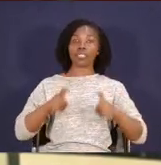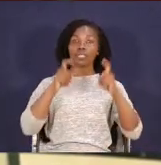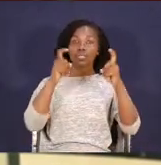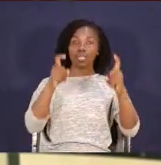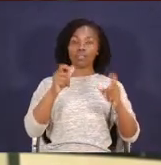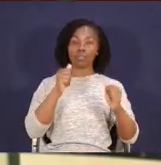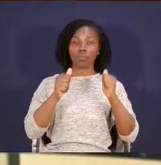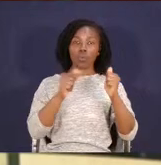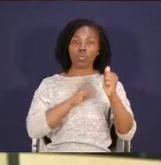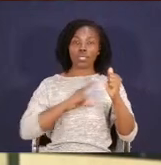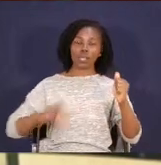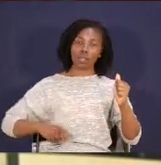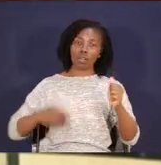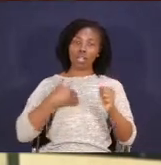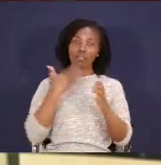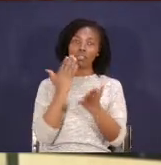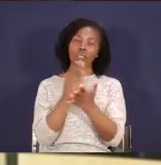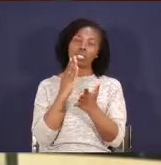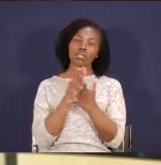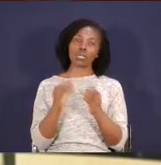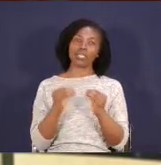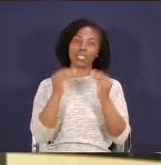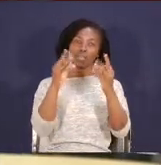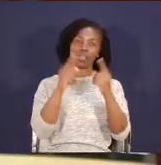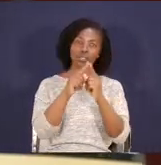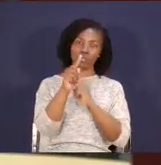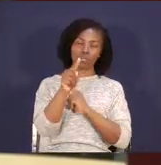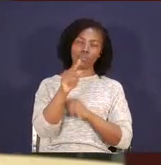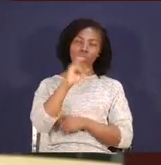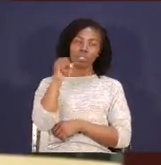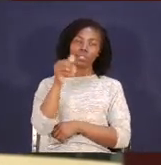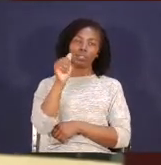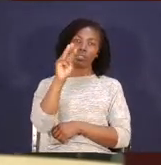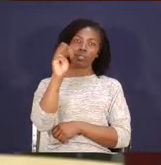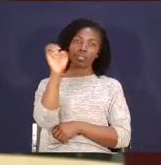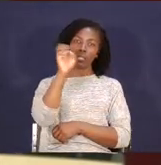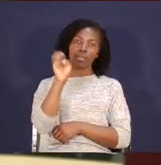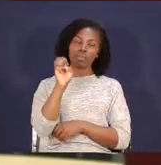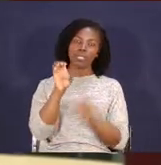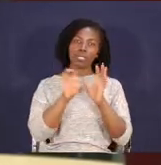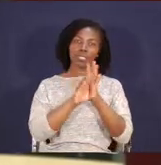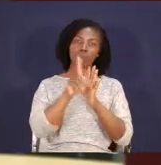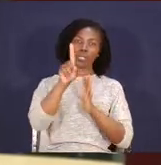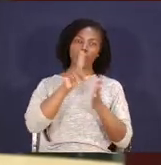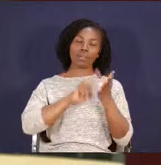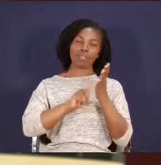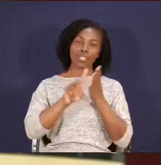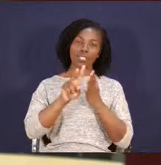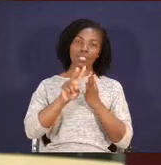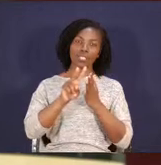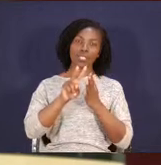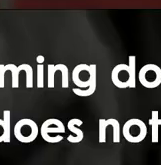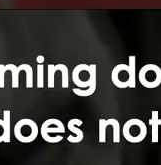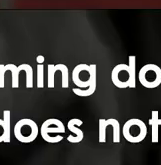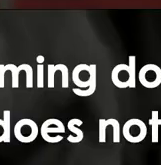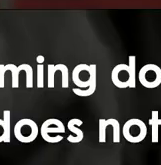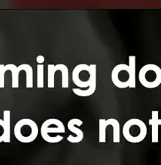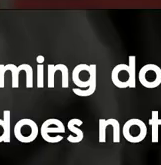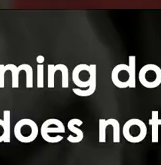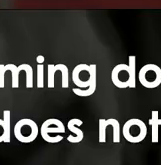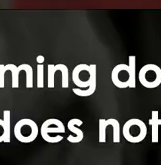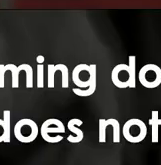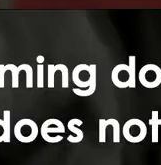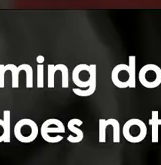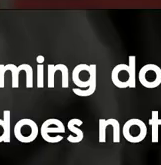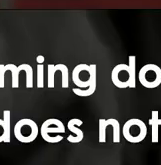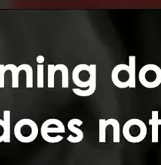has actually given to you. James 1:17 says, every good gift and every perfect endowment comes from